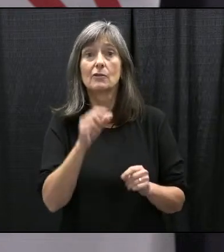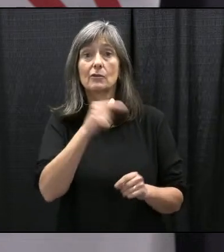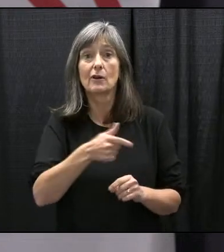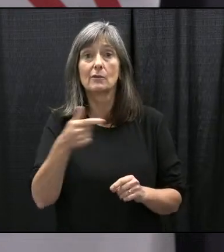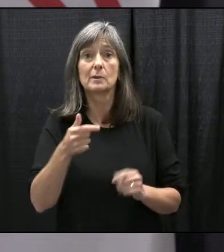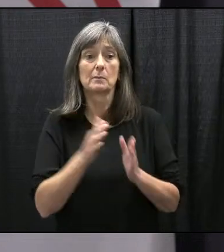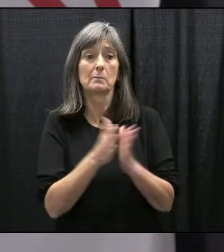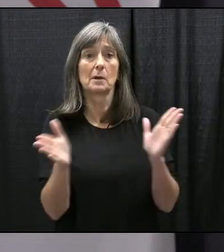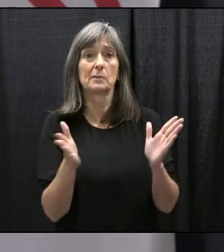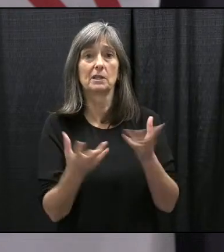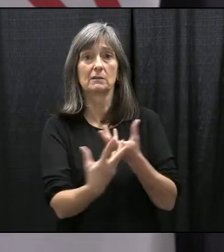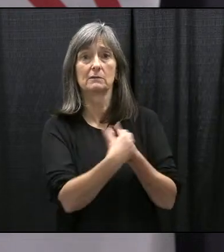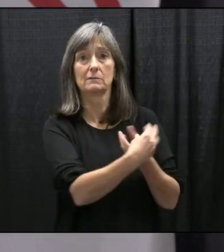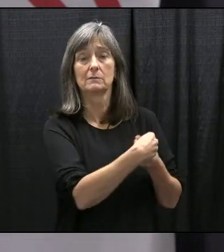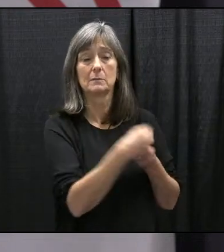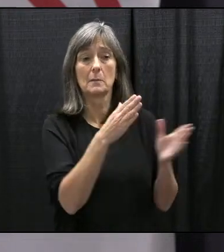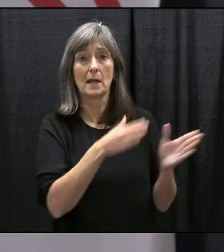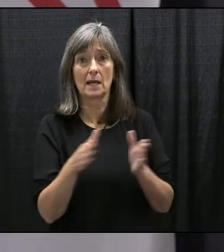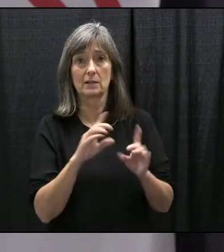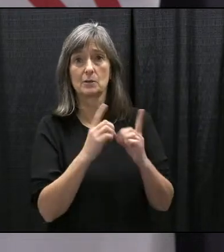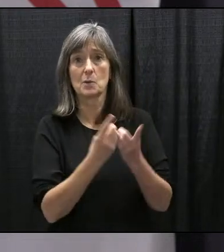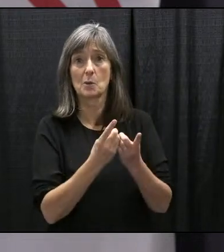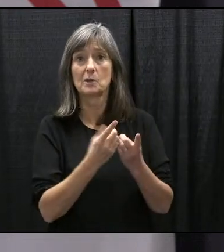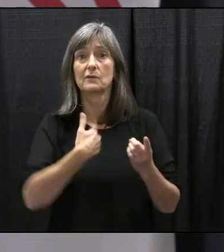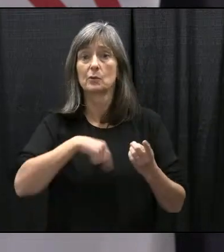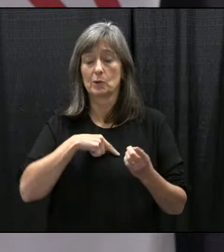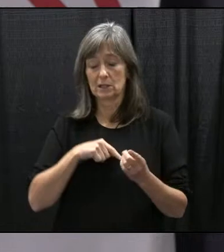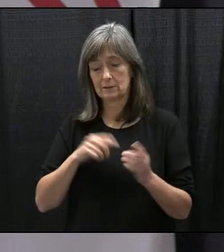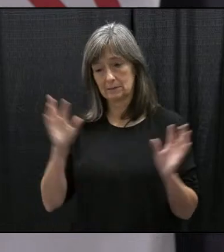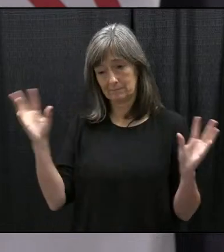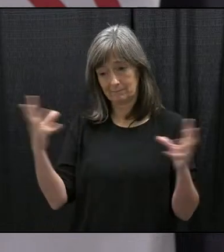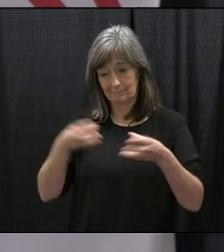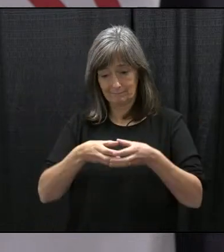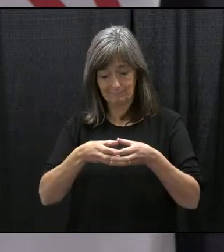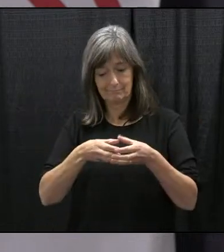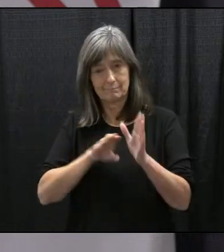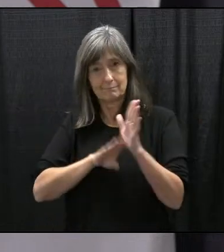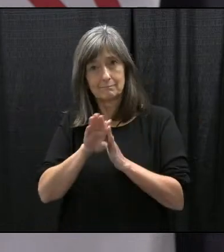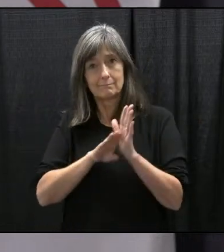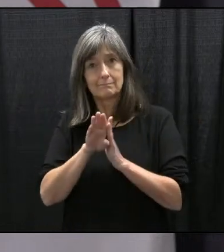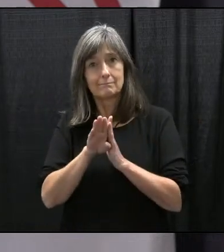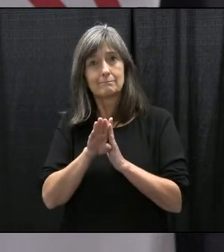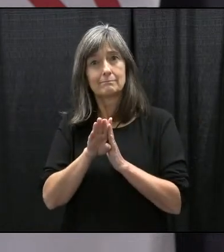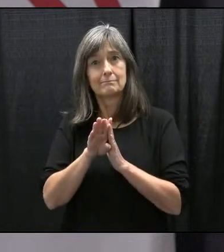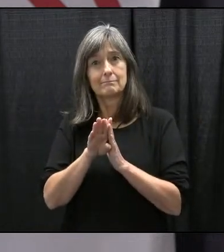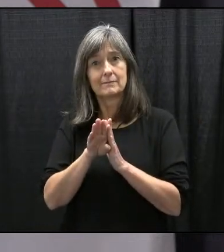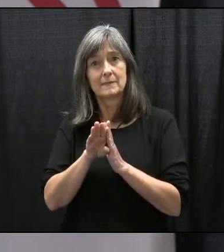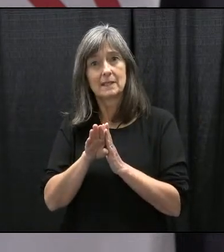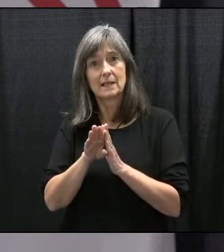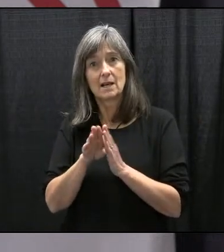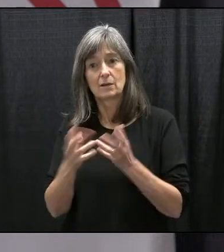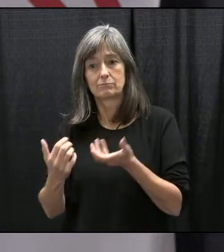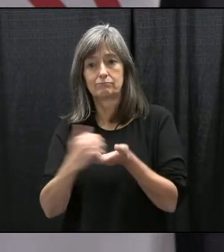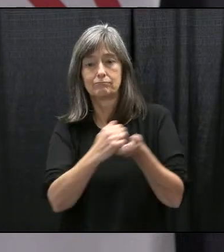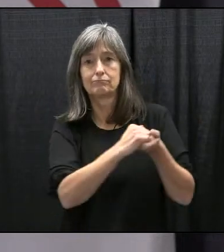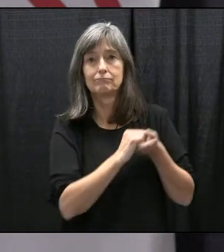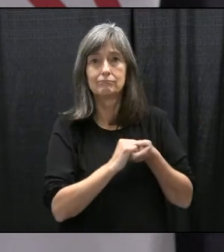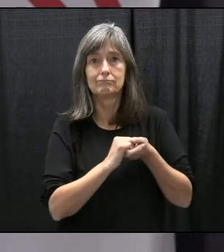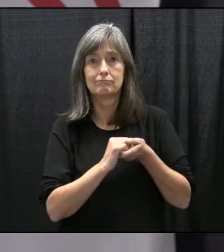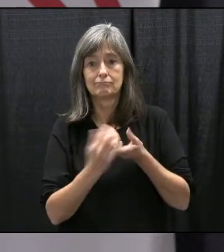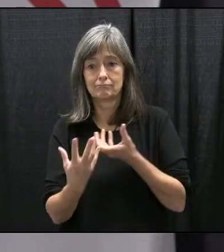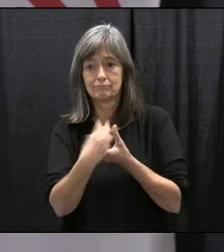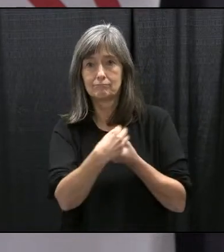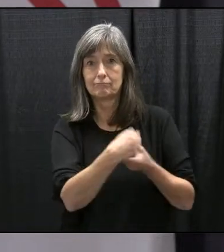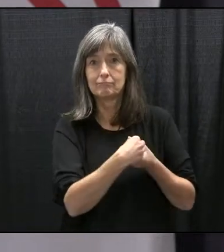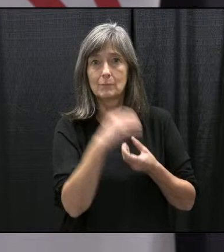Planning Division, to develop and deliver an extensive engagement process. Throughout the entire engagement